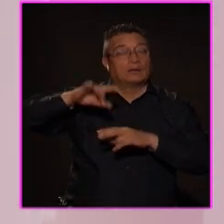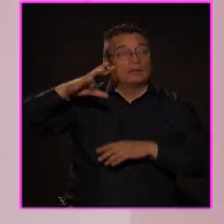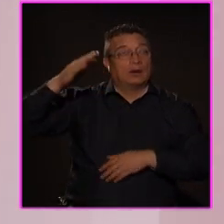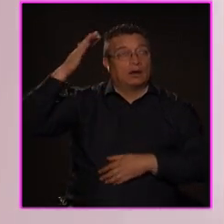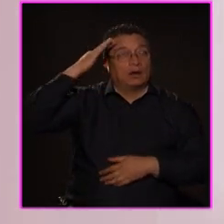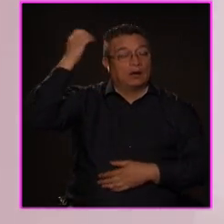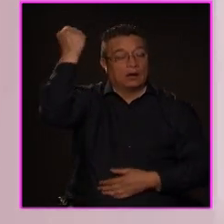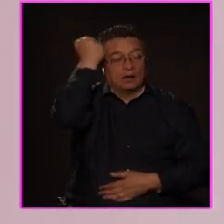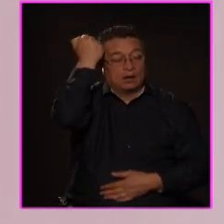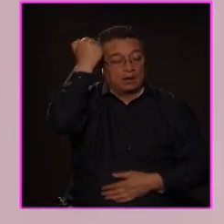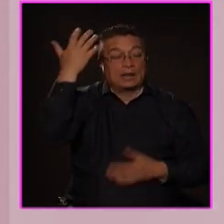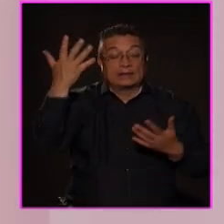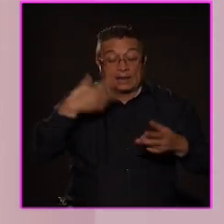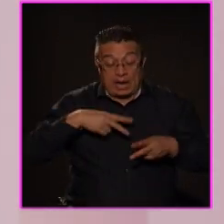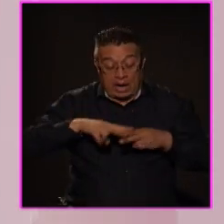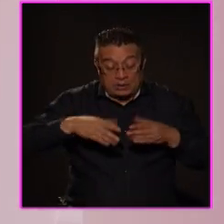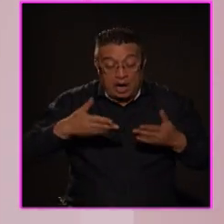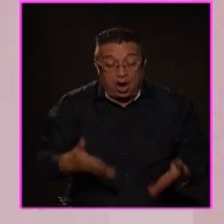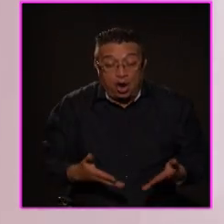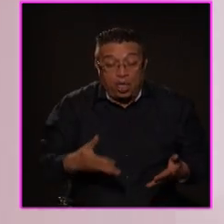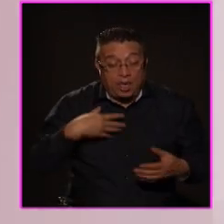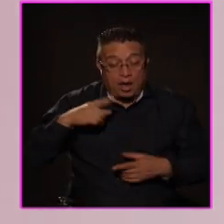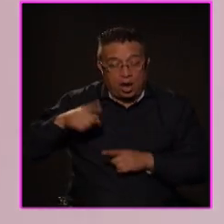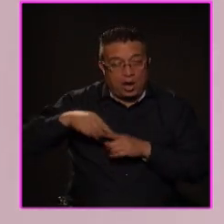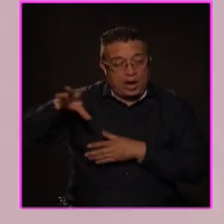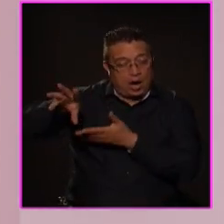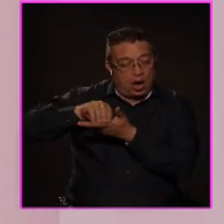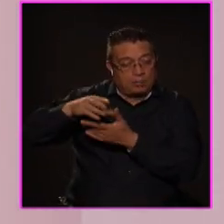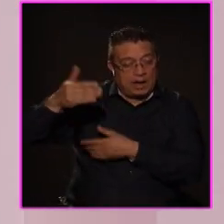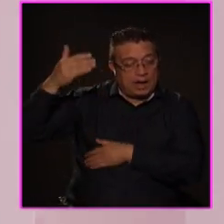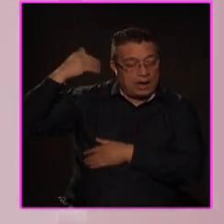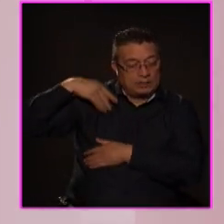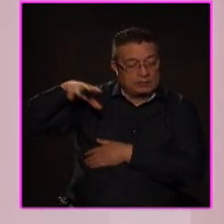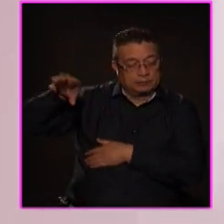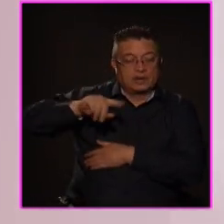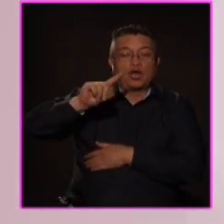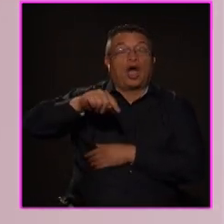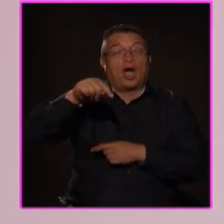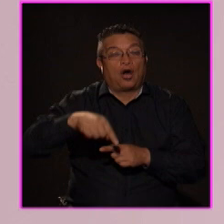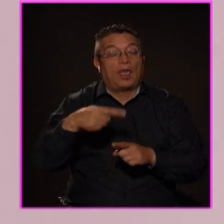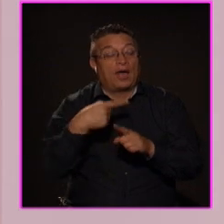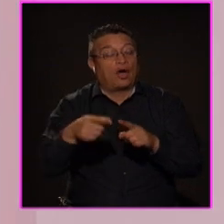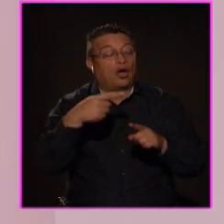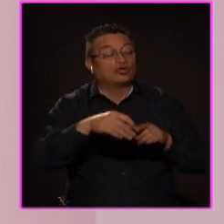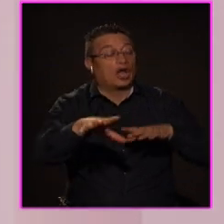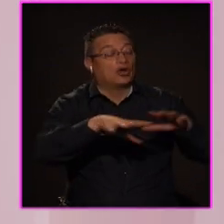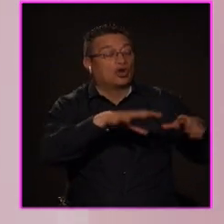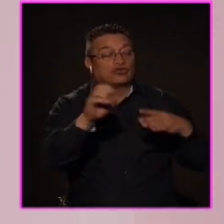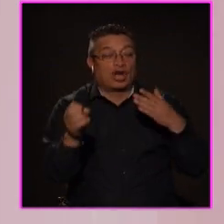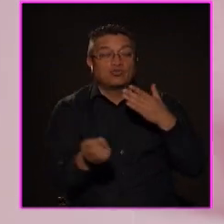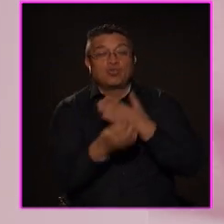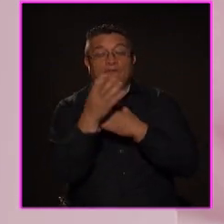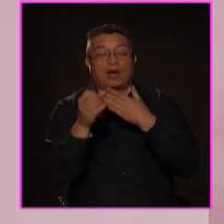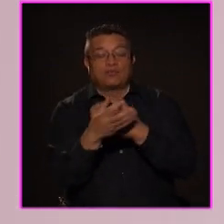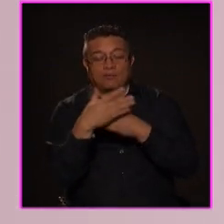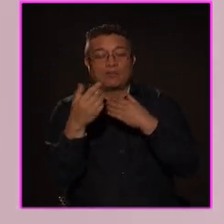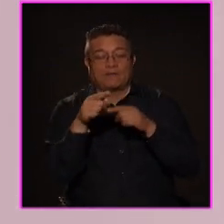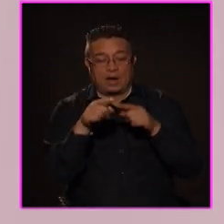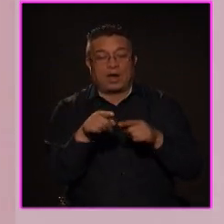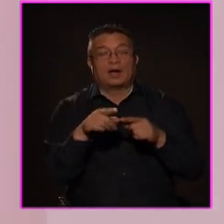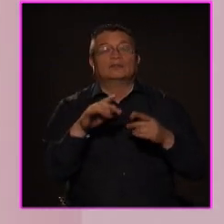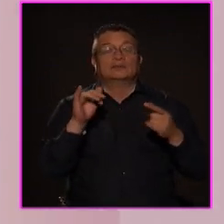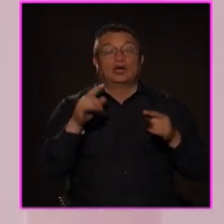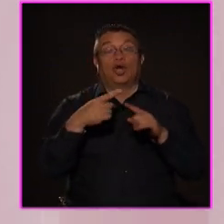the present, because there's novelty, right? There's unpredictability. And these systems are not good at dealing